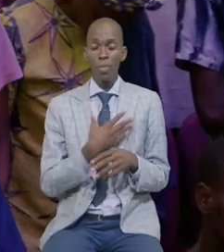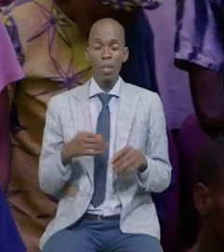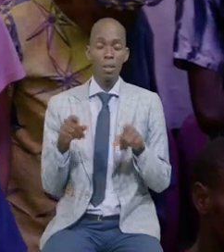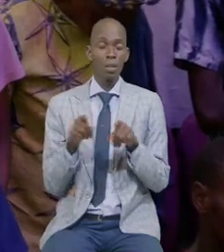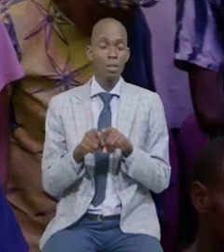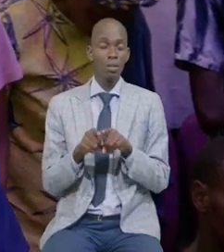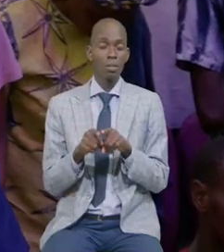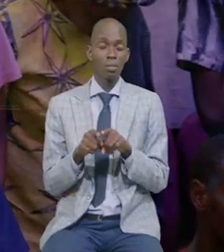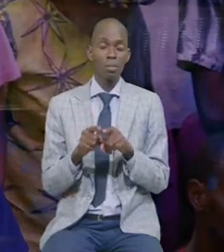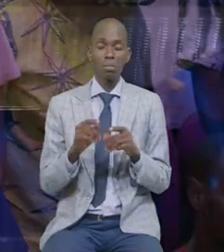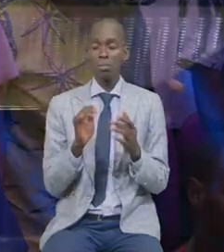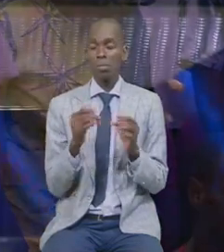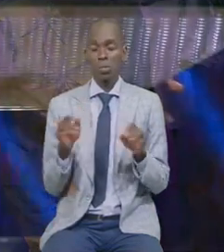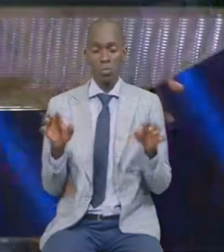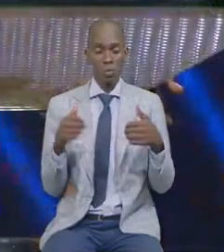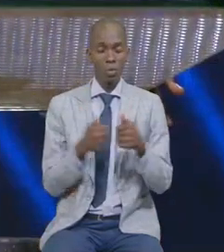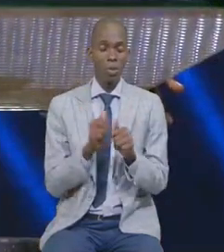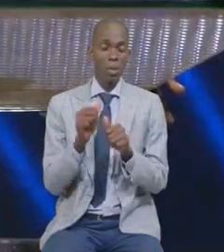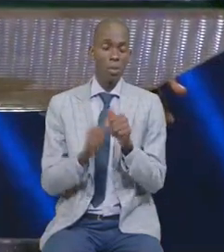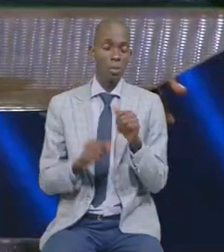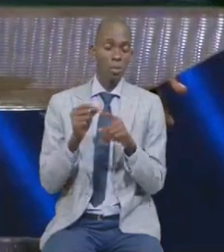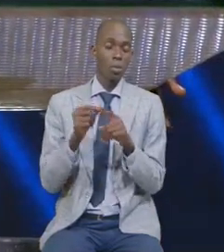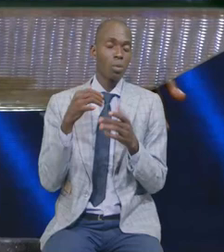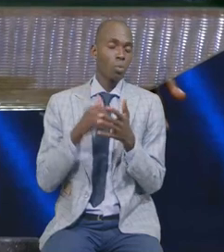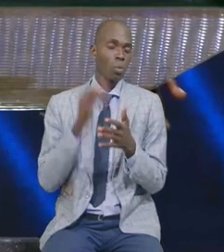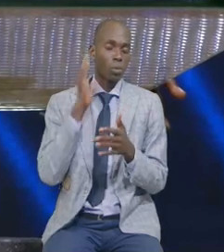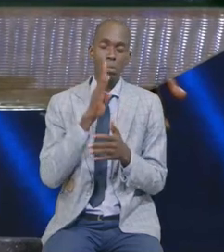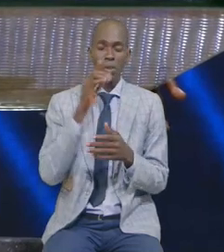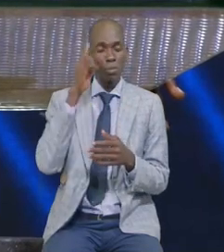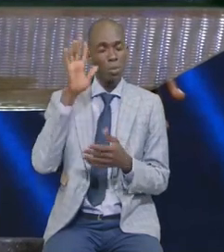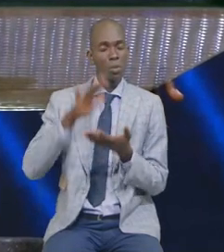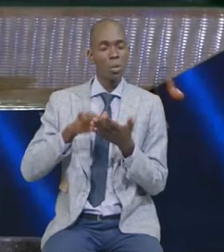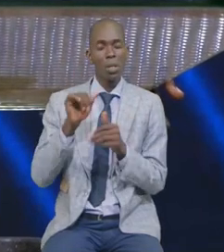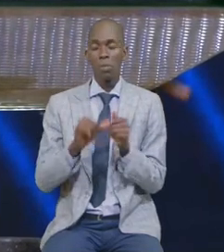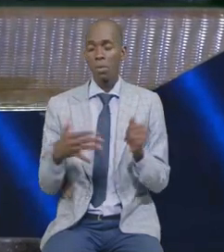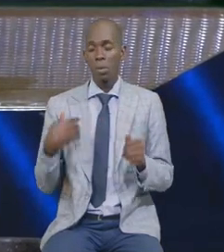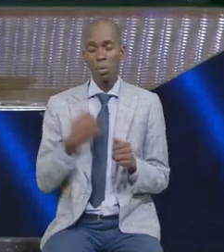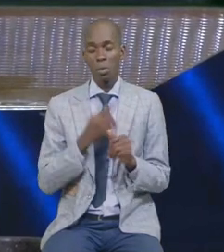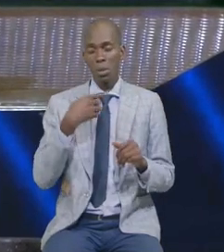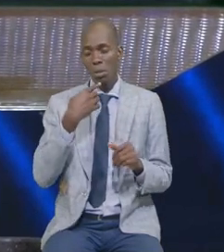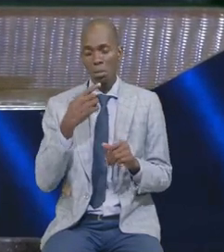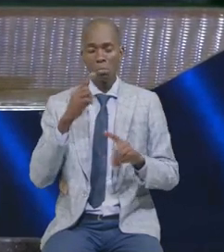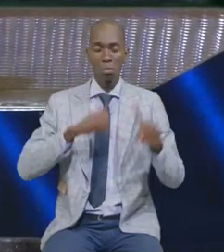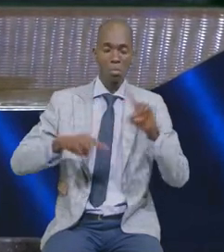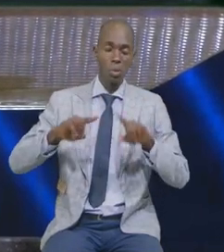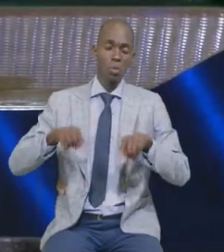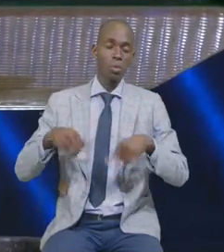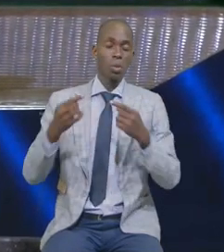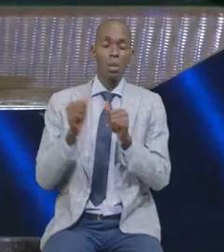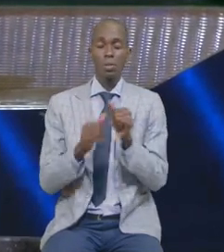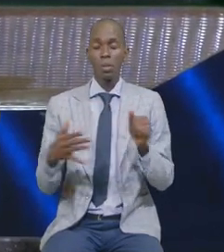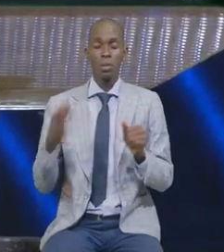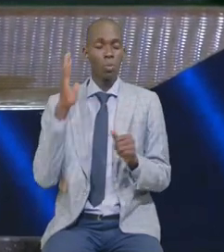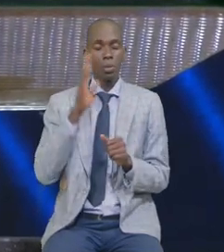lives and every detail will be for your glory. Everything we say, everything we do, everywhere we go, everything will be to